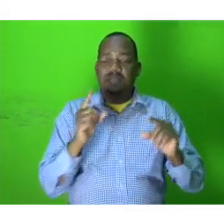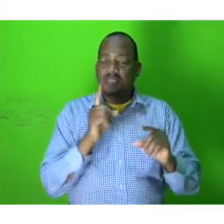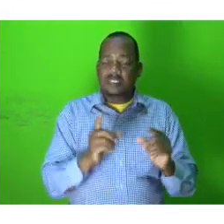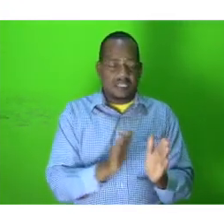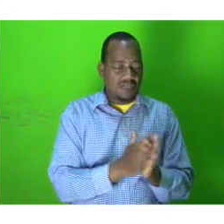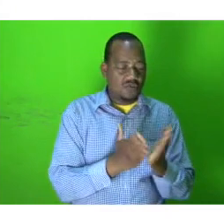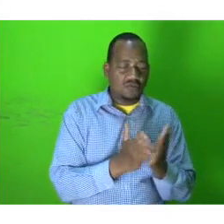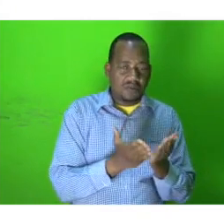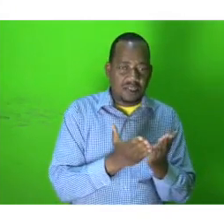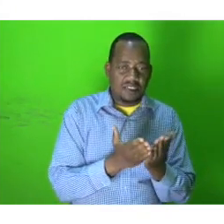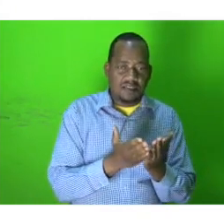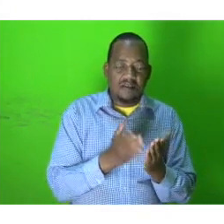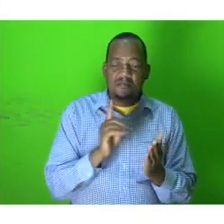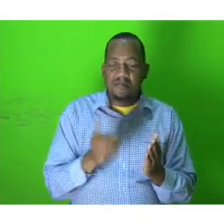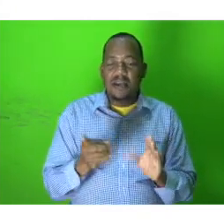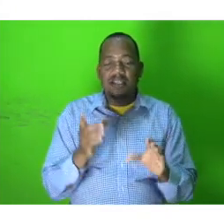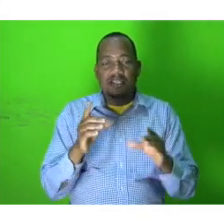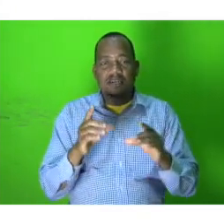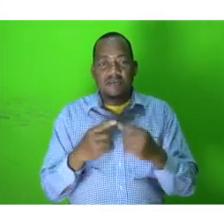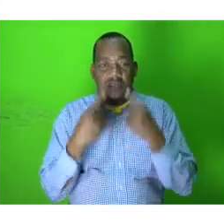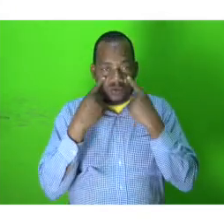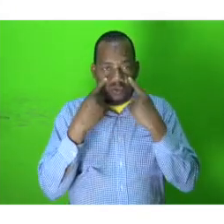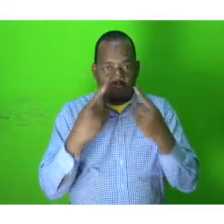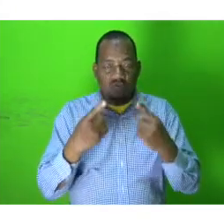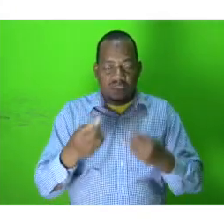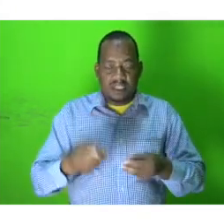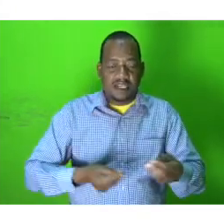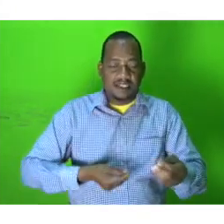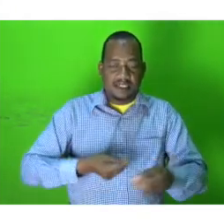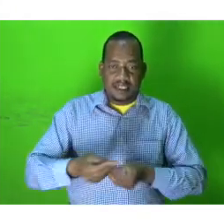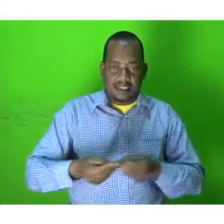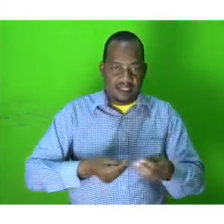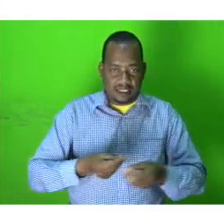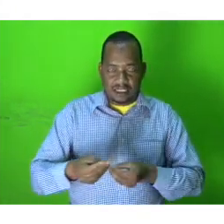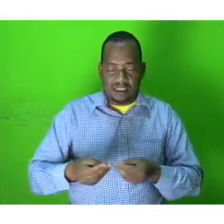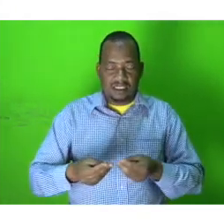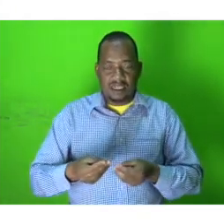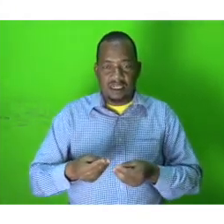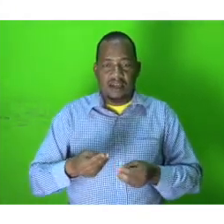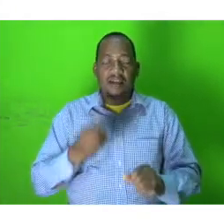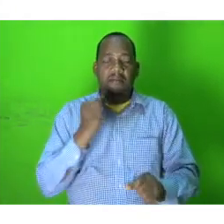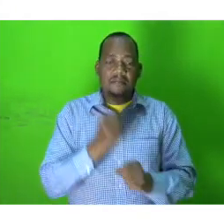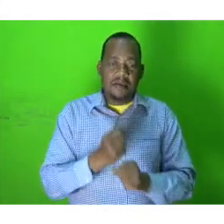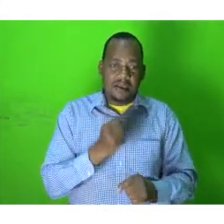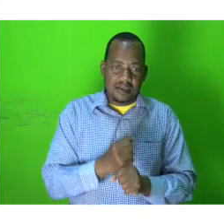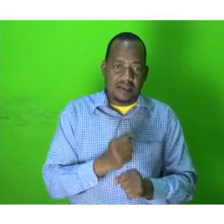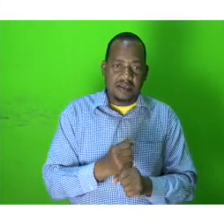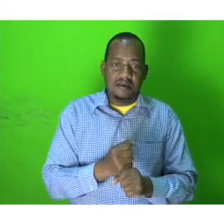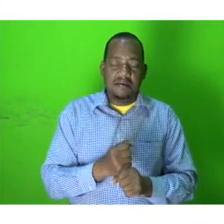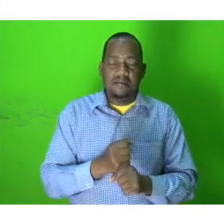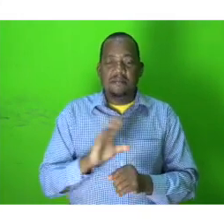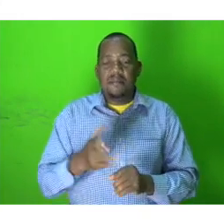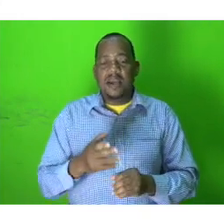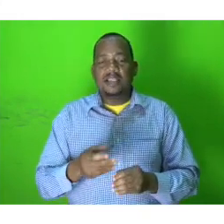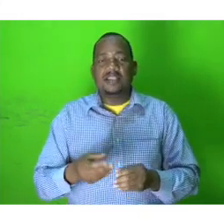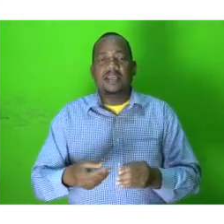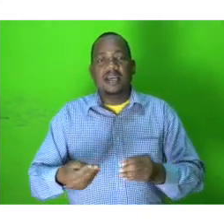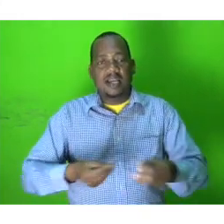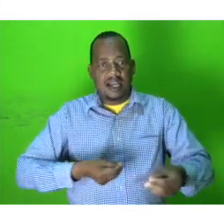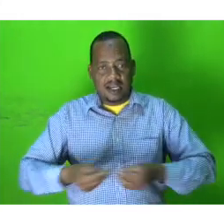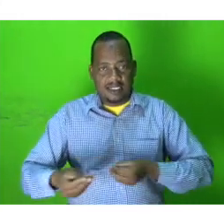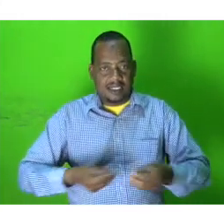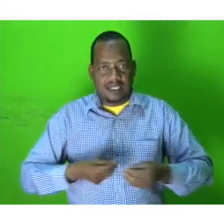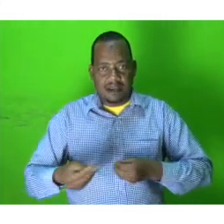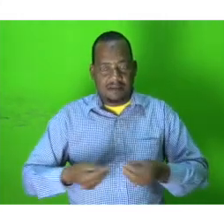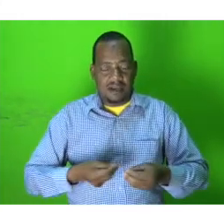The bank statement is a document drawn by the bank to show the transaction made by the customer,